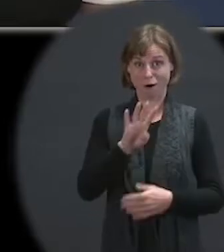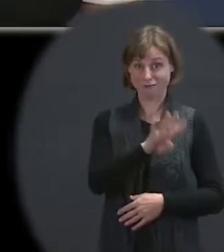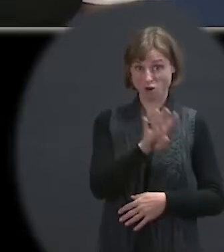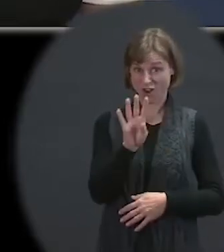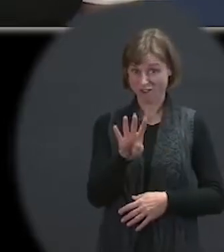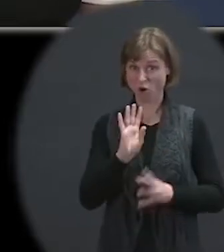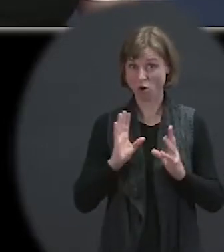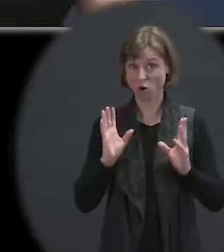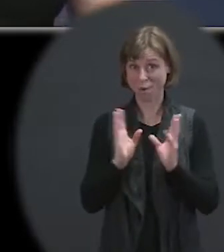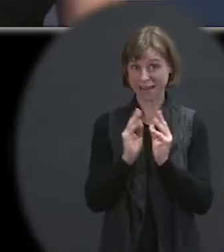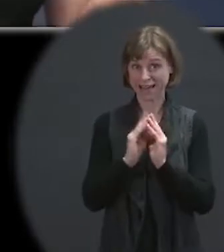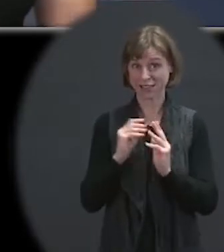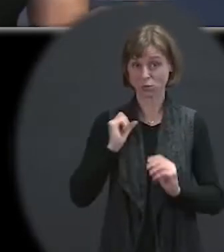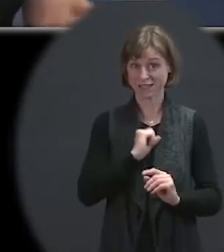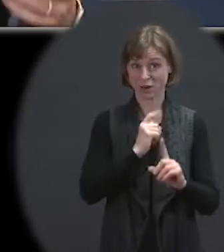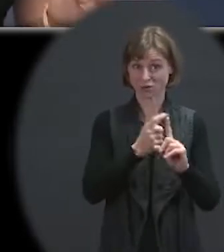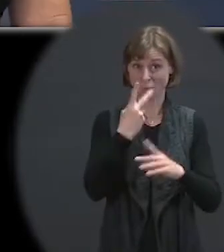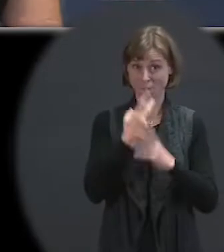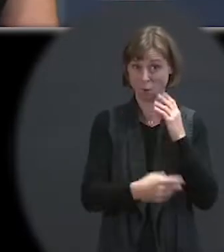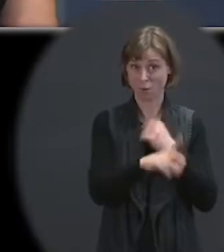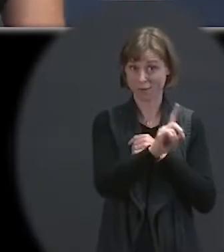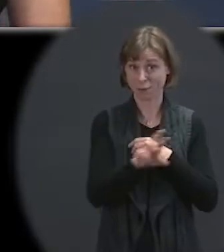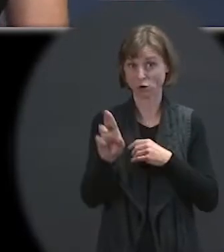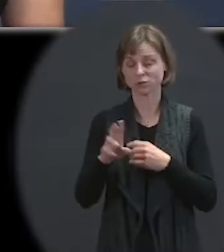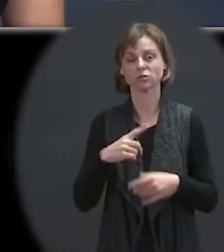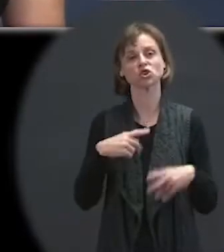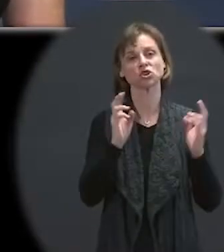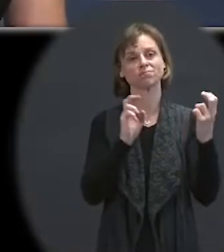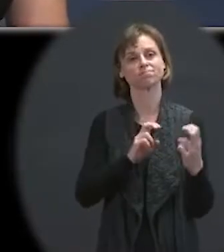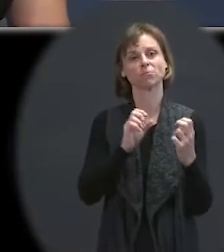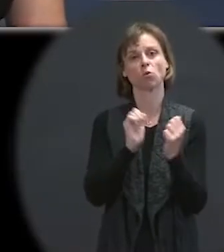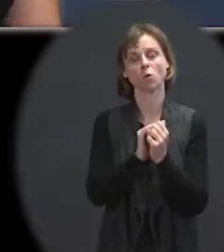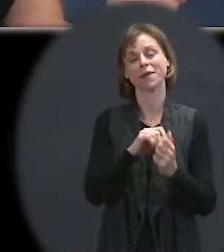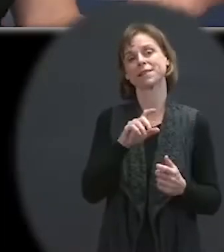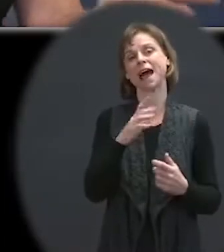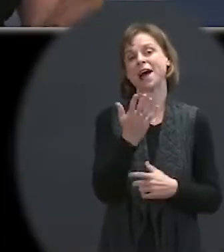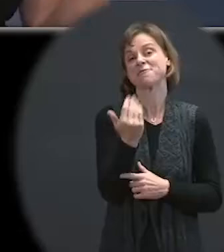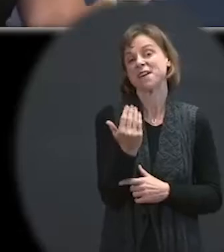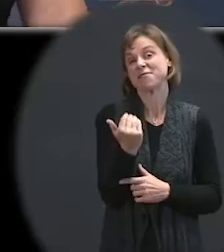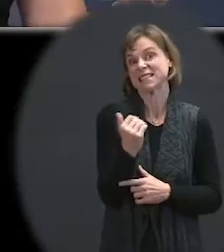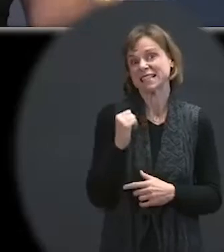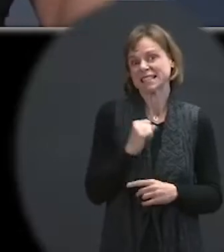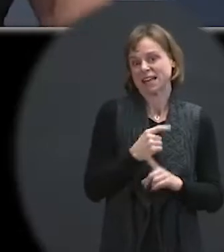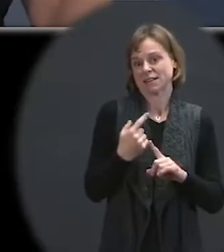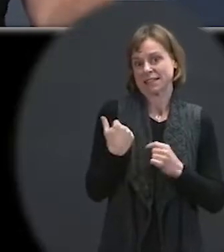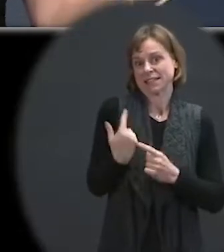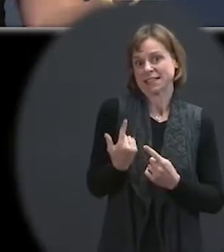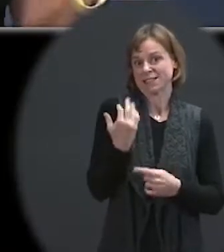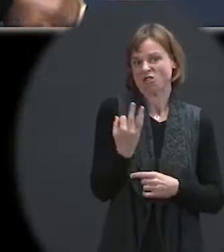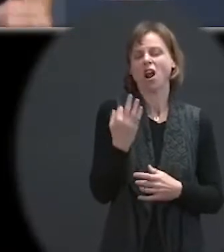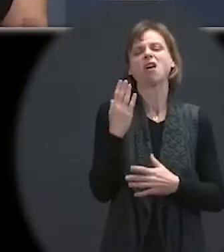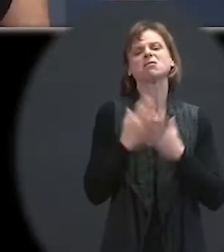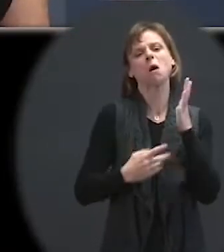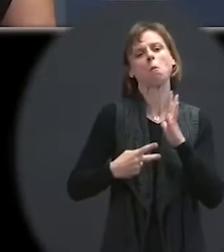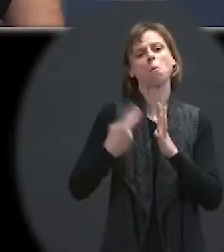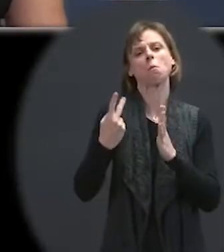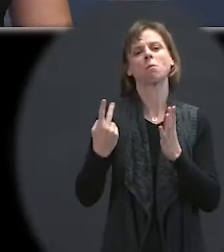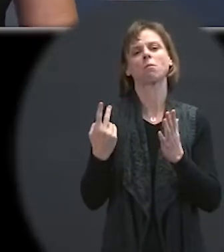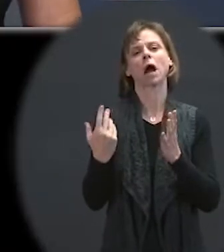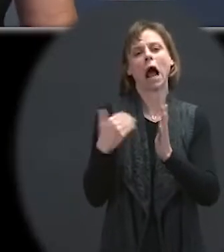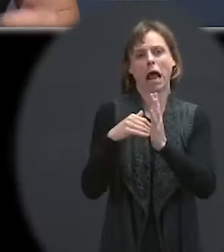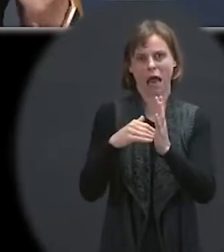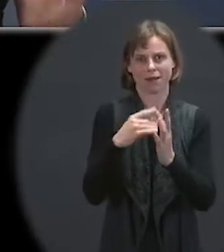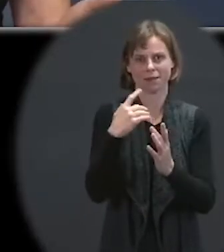both parties. She's spoken with 15 senators from both parties since Friday. Some of those were repeats of people she had spoken with previously,